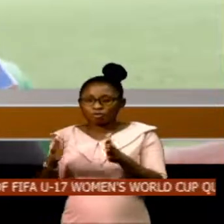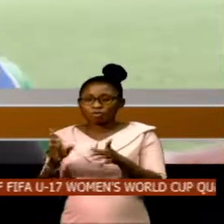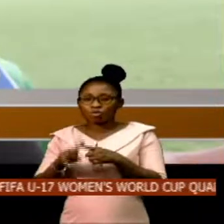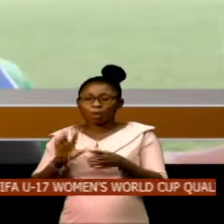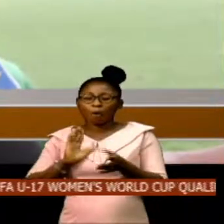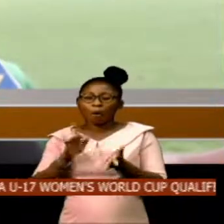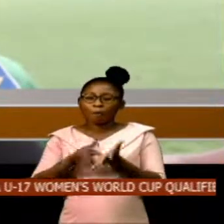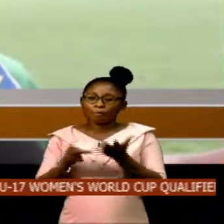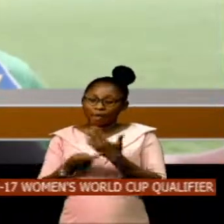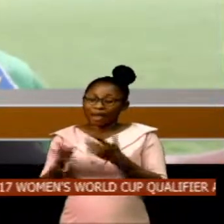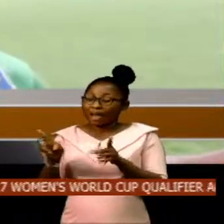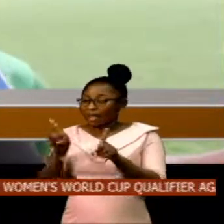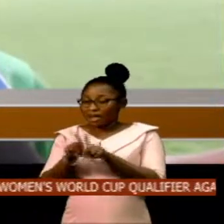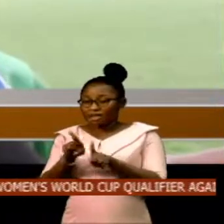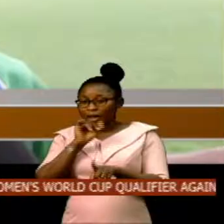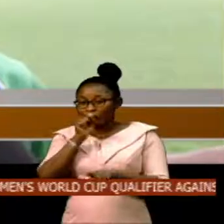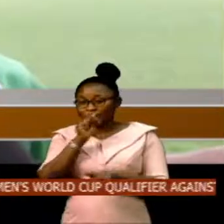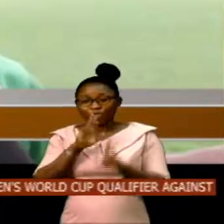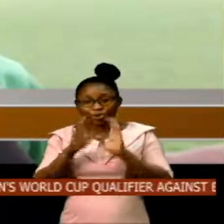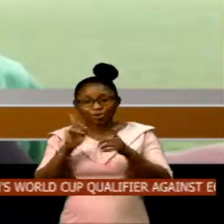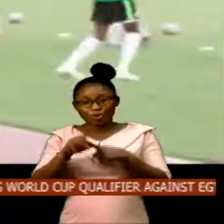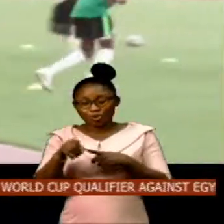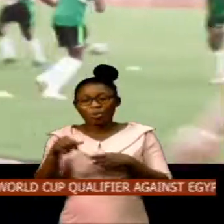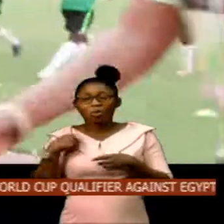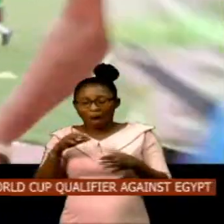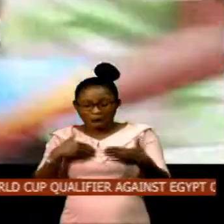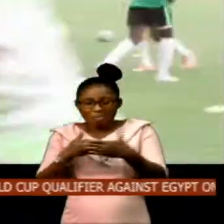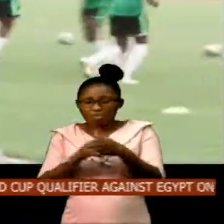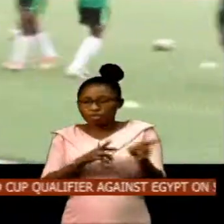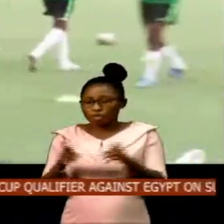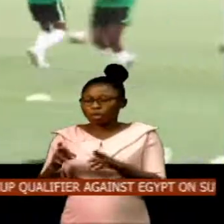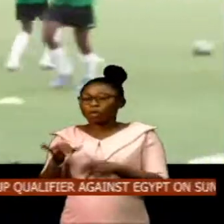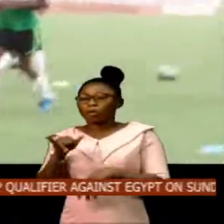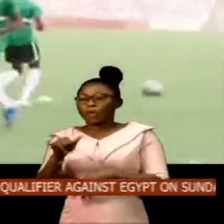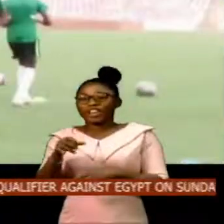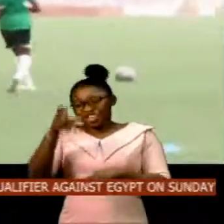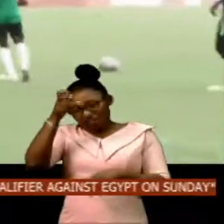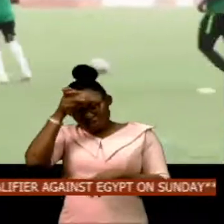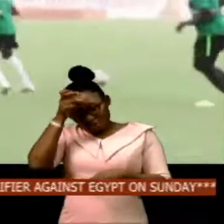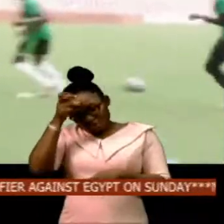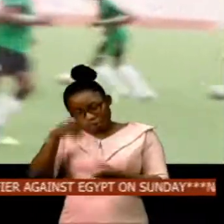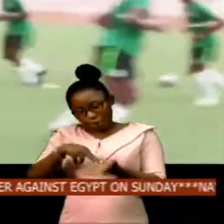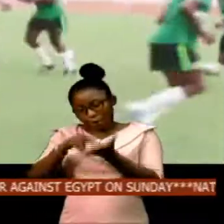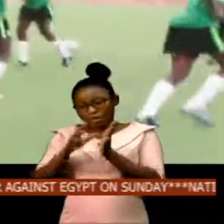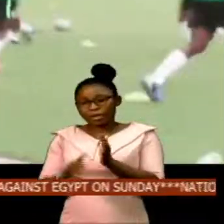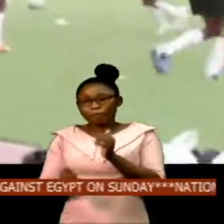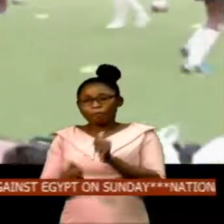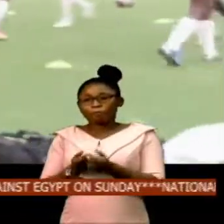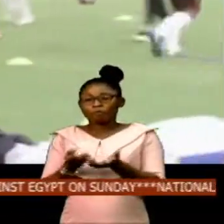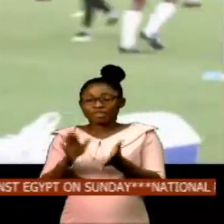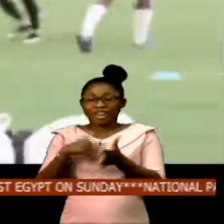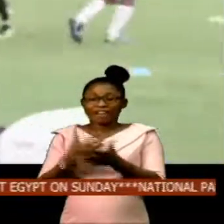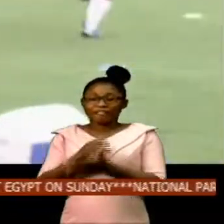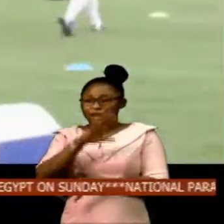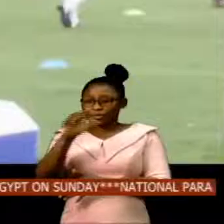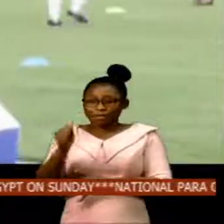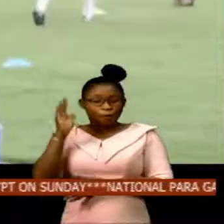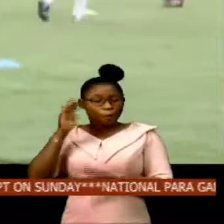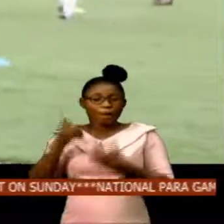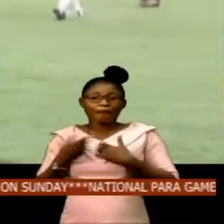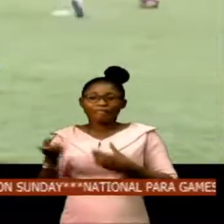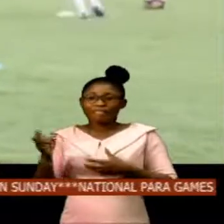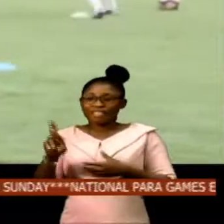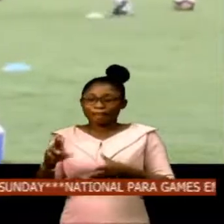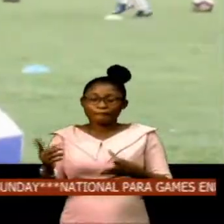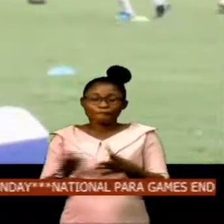Finishing touches to our program. But as I'm talking to you, we are almost ready there. Meanwhile, the Egyptian delegation, which arrived Abuja Thursday, will have their